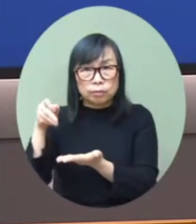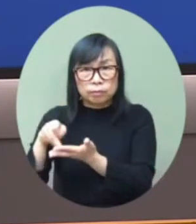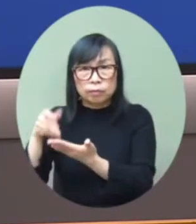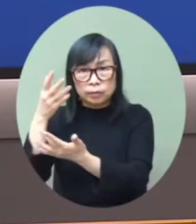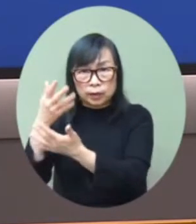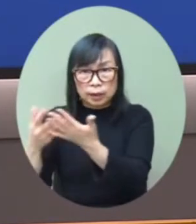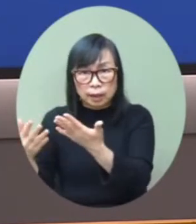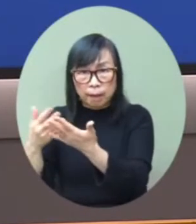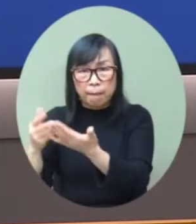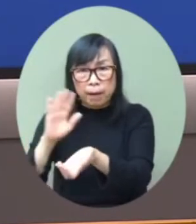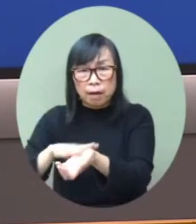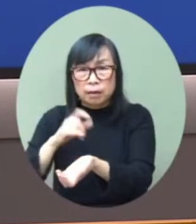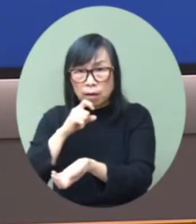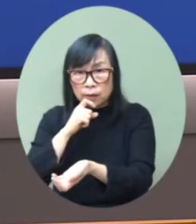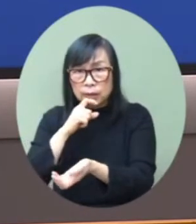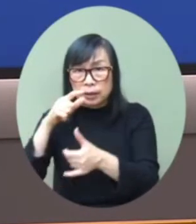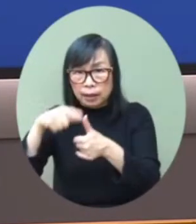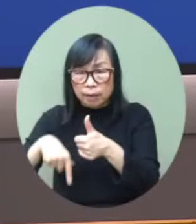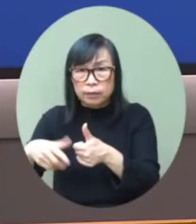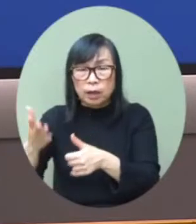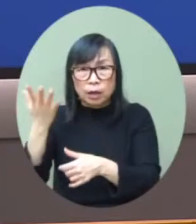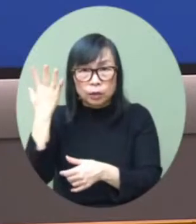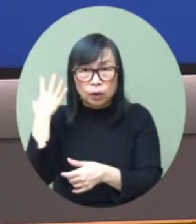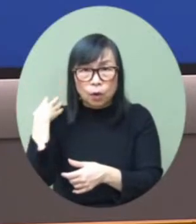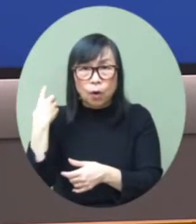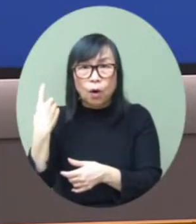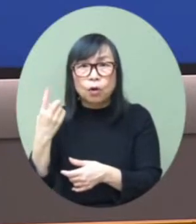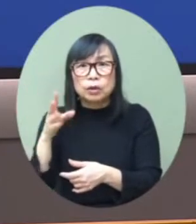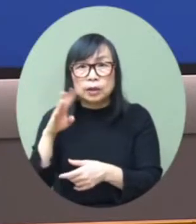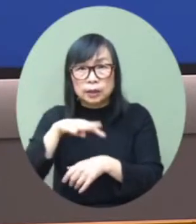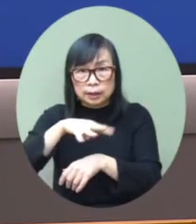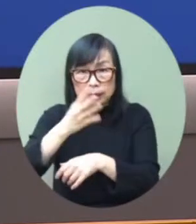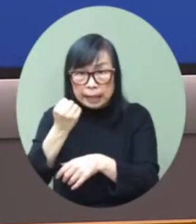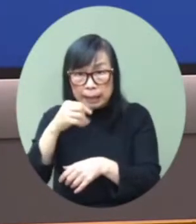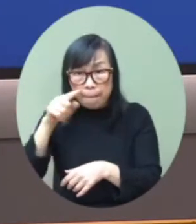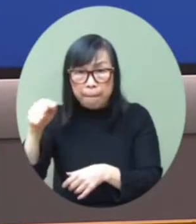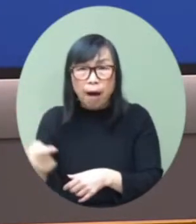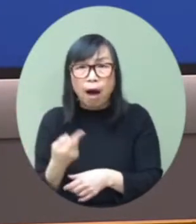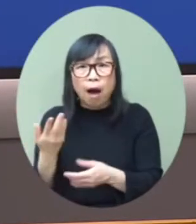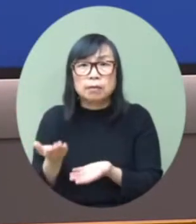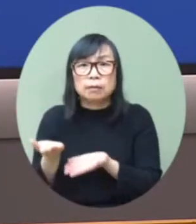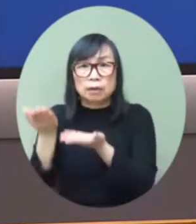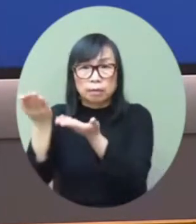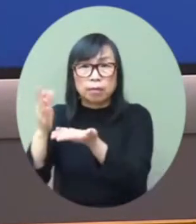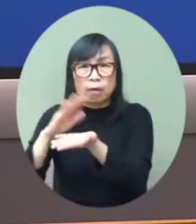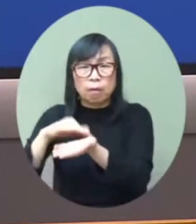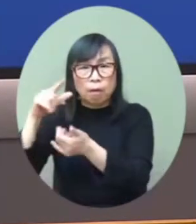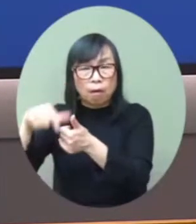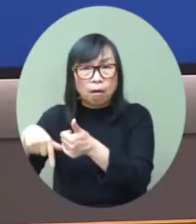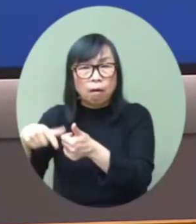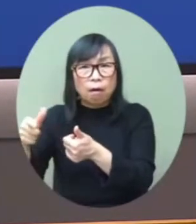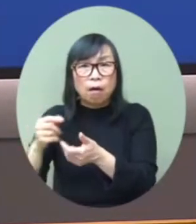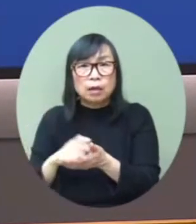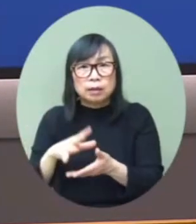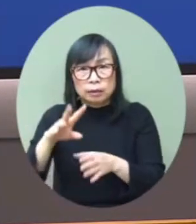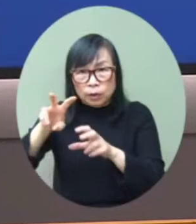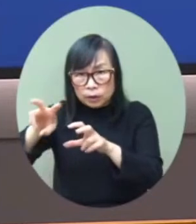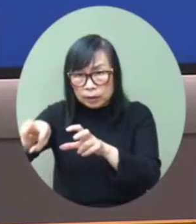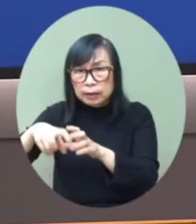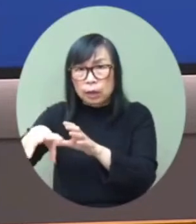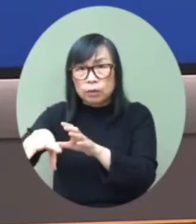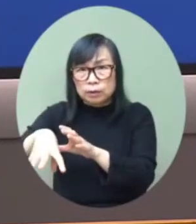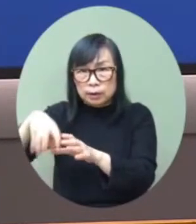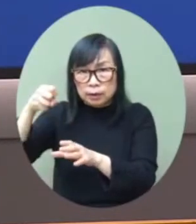and arrangements done for you. And I thank those who have reported their positive cases. Of the close to 400,000